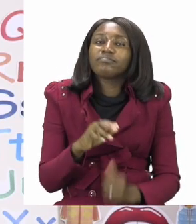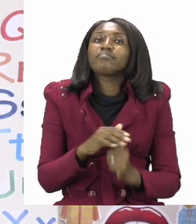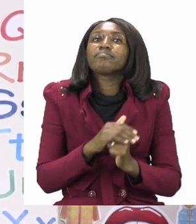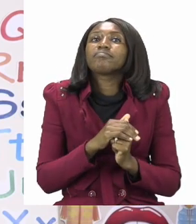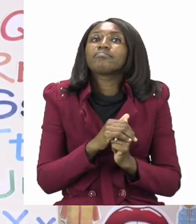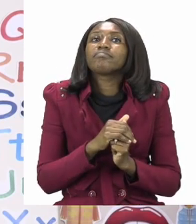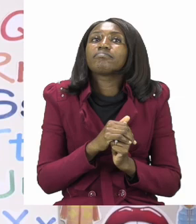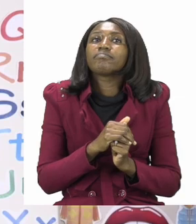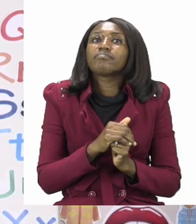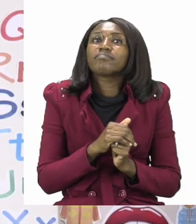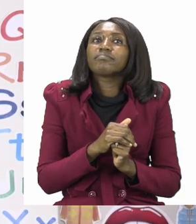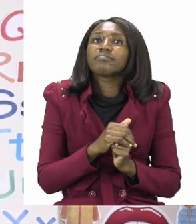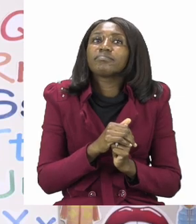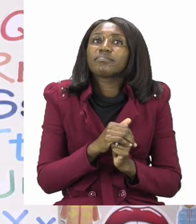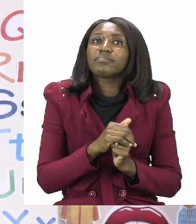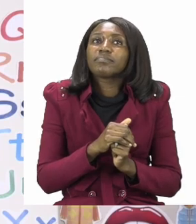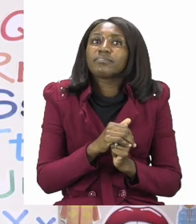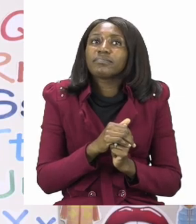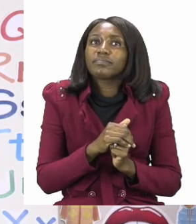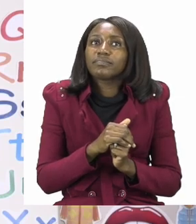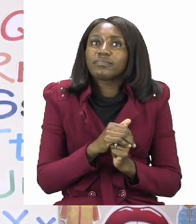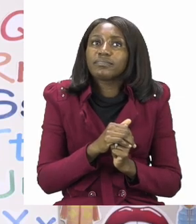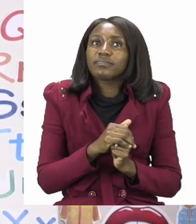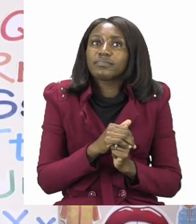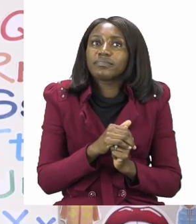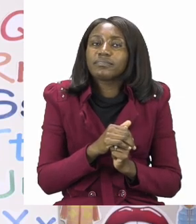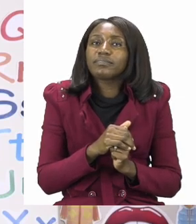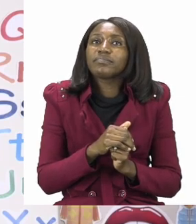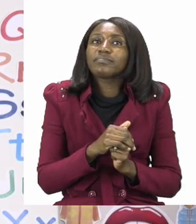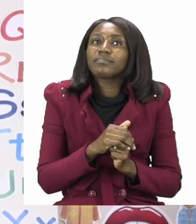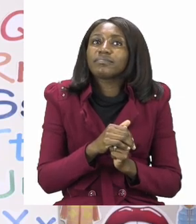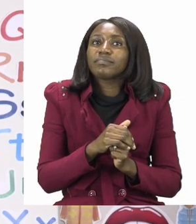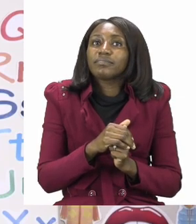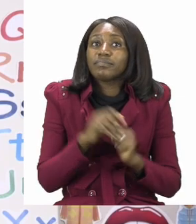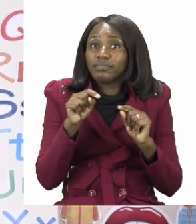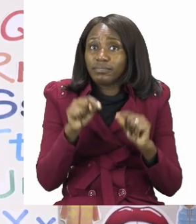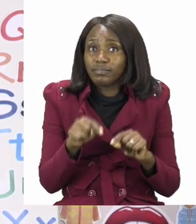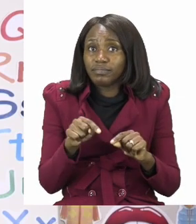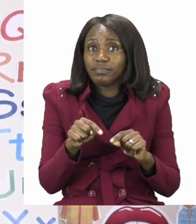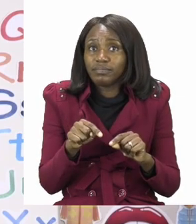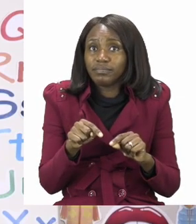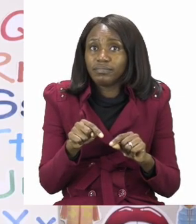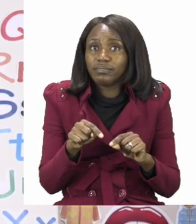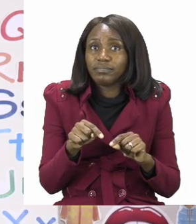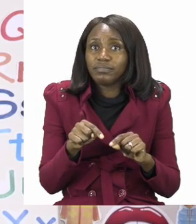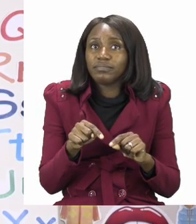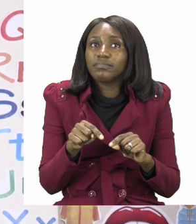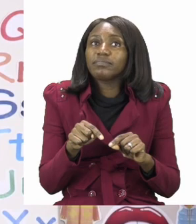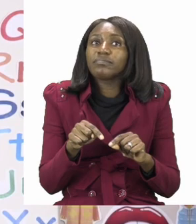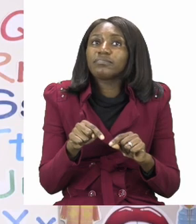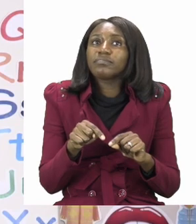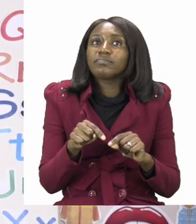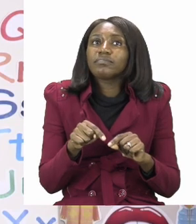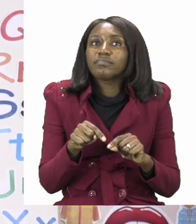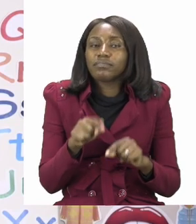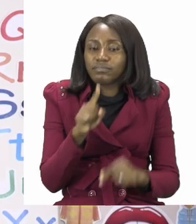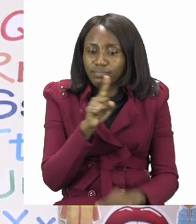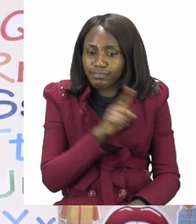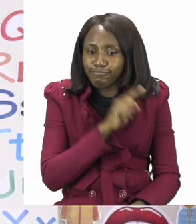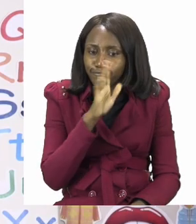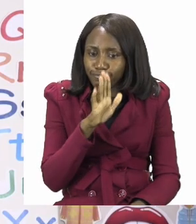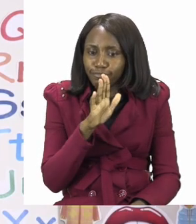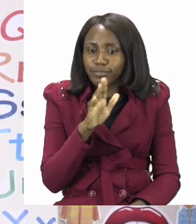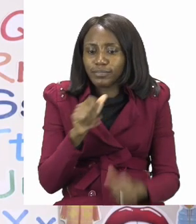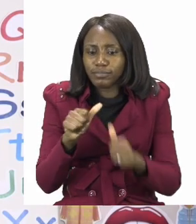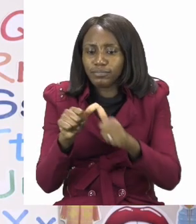numbers to get to 15. And now we want to find out from the